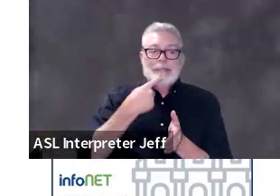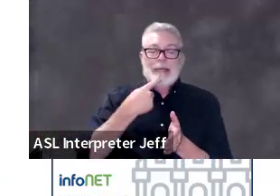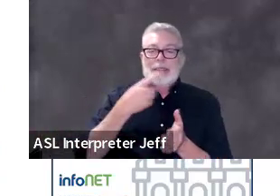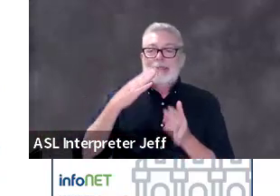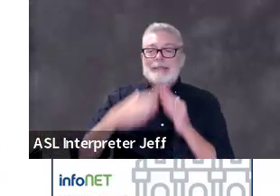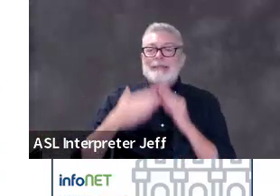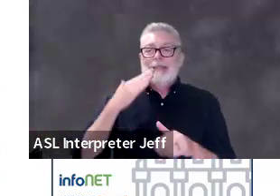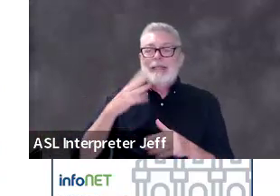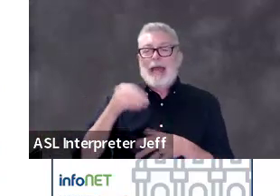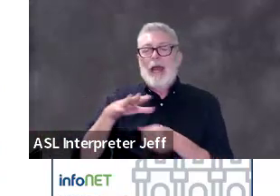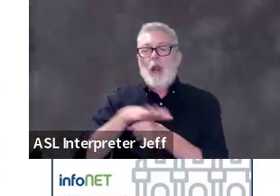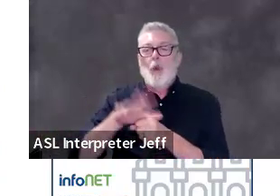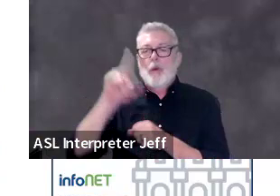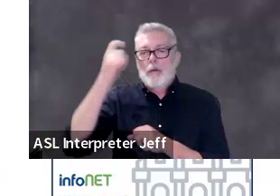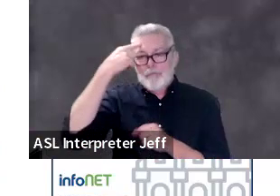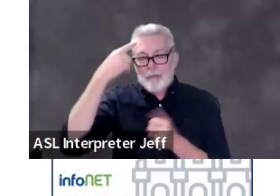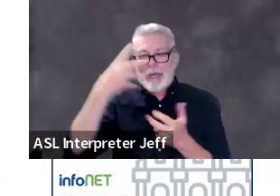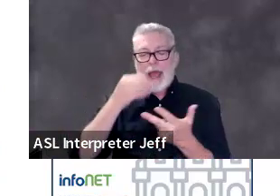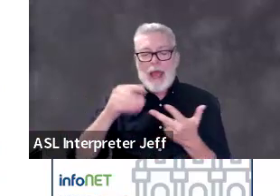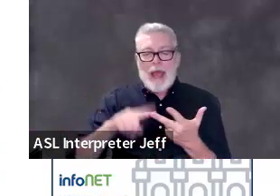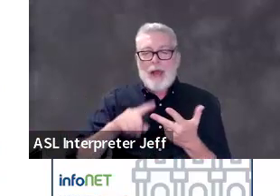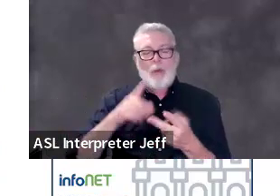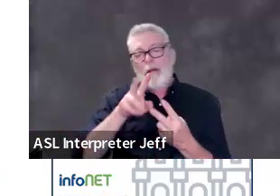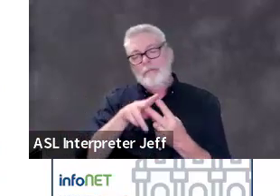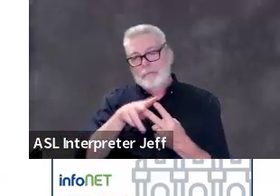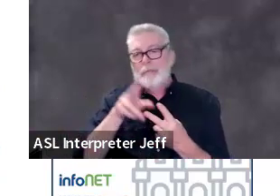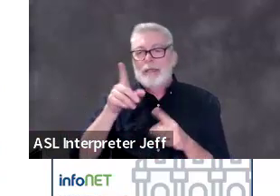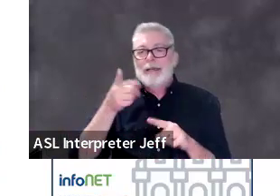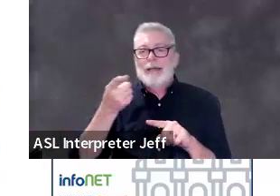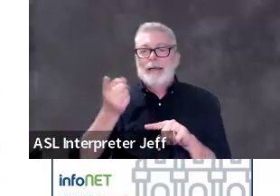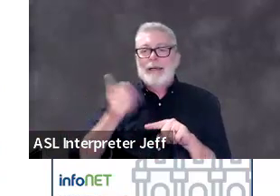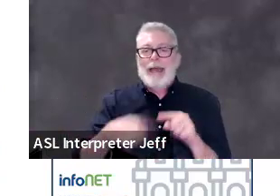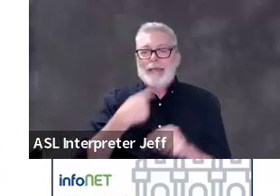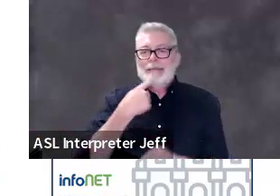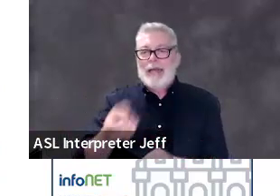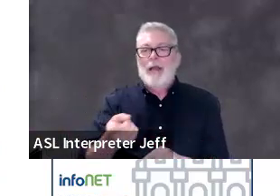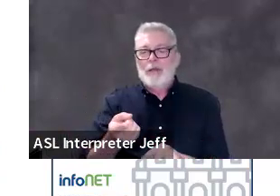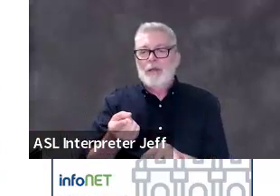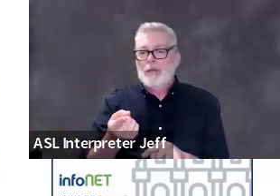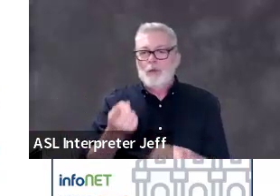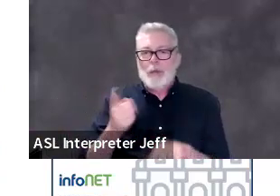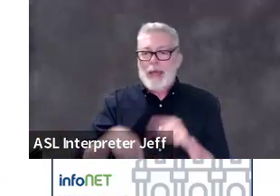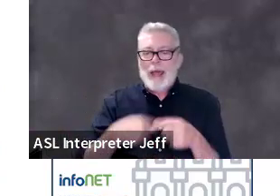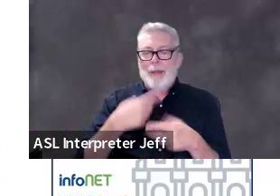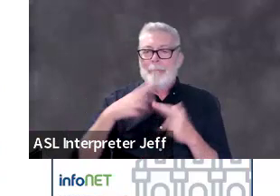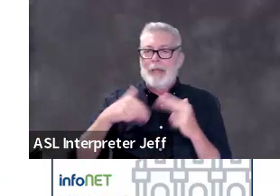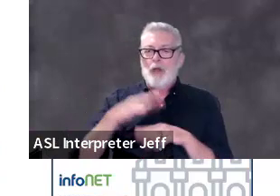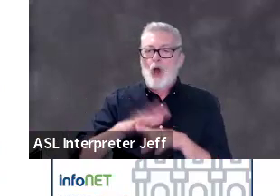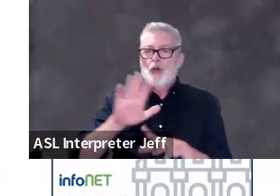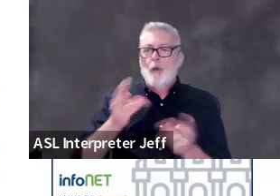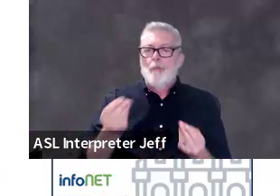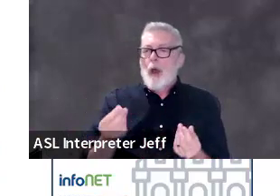city and local government and cannot tell you can't build one on your